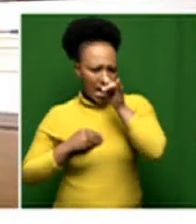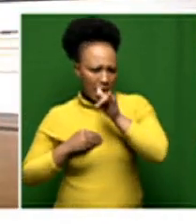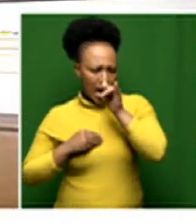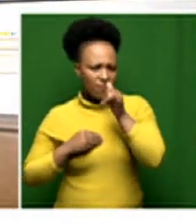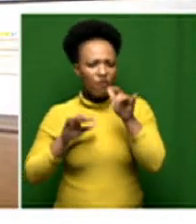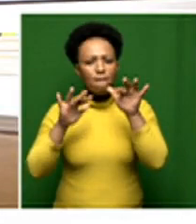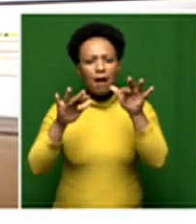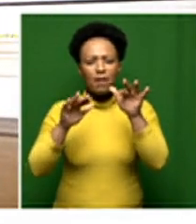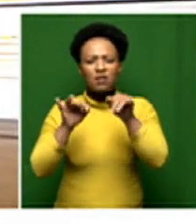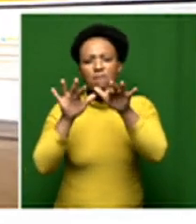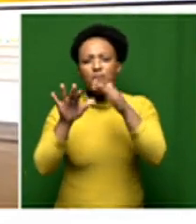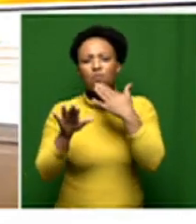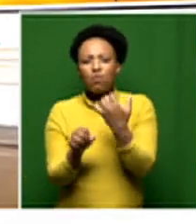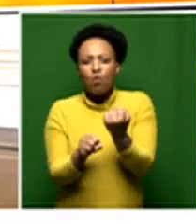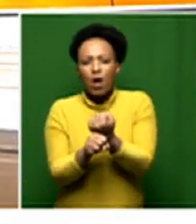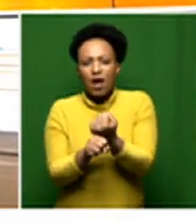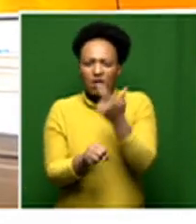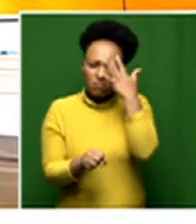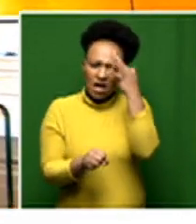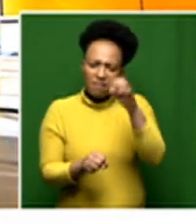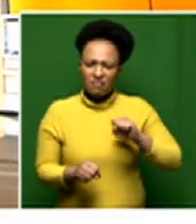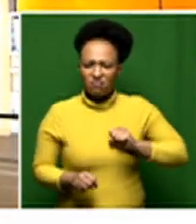of our public officials?